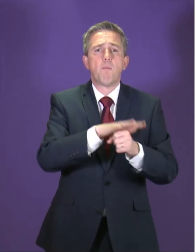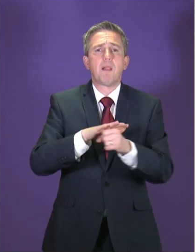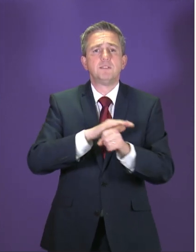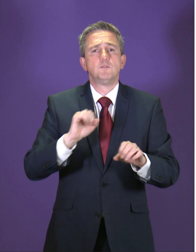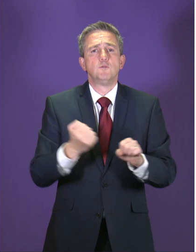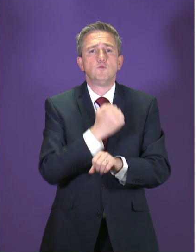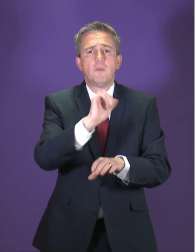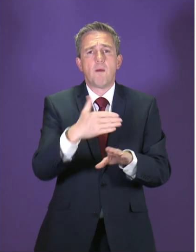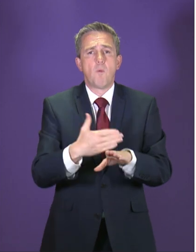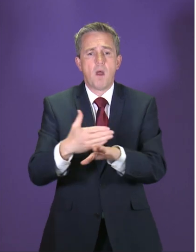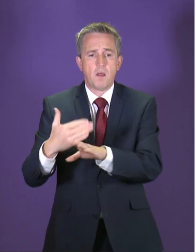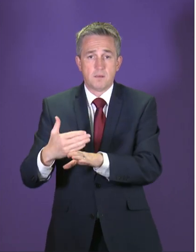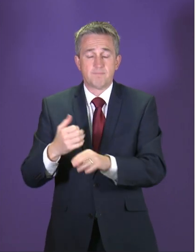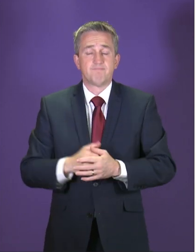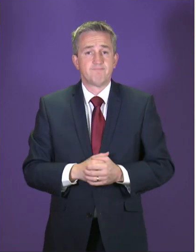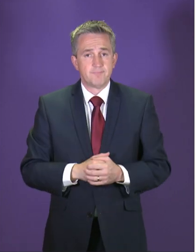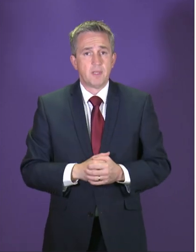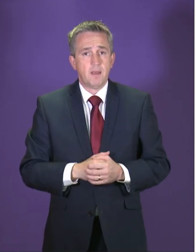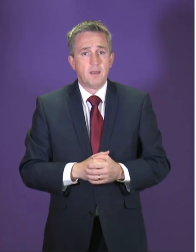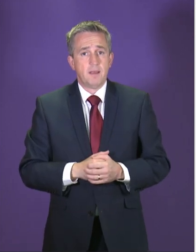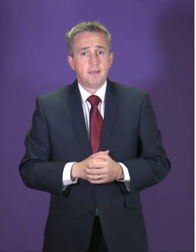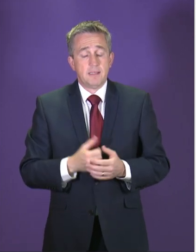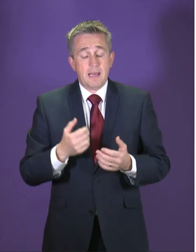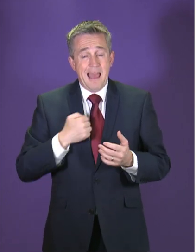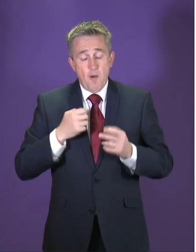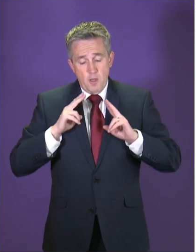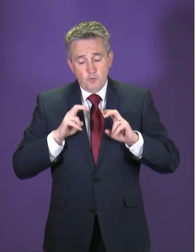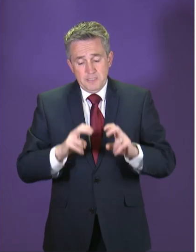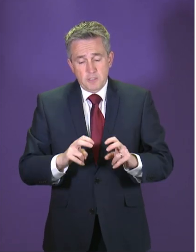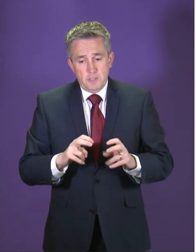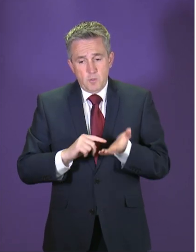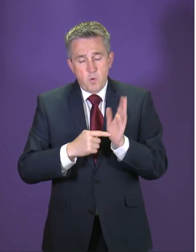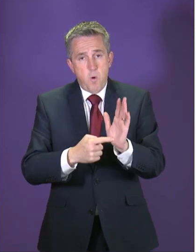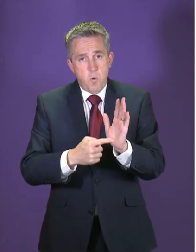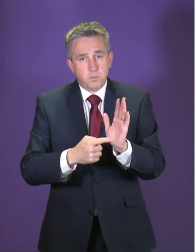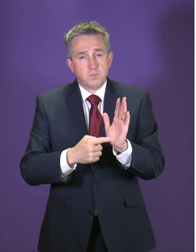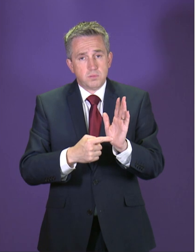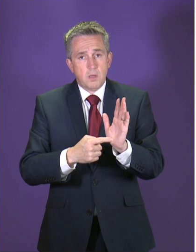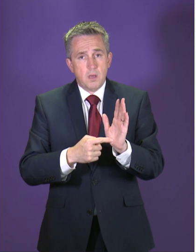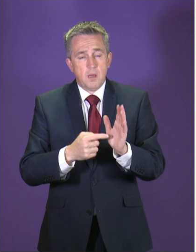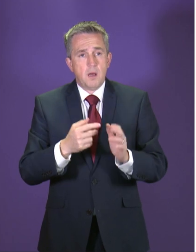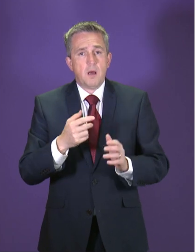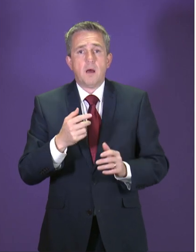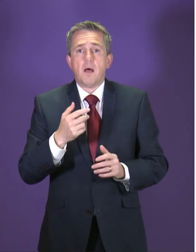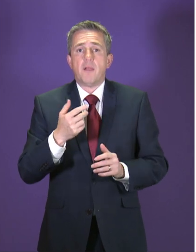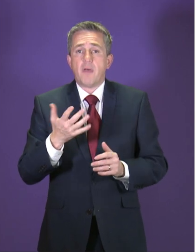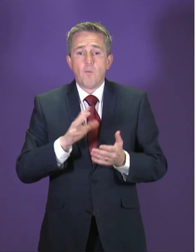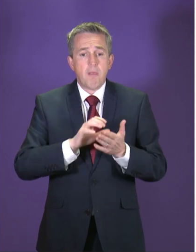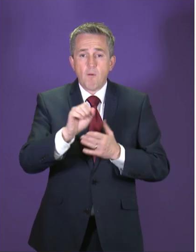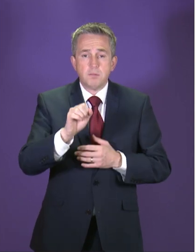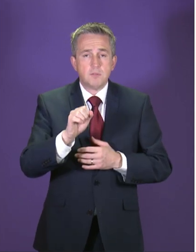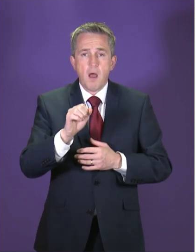Now, such findings suggest that there is a kind of zero-sum game at work in